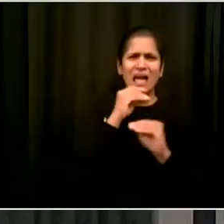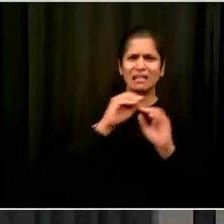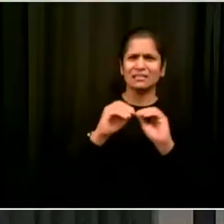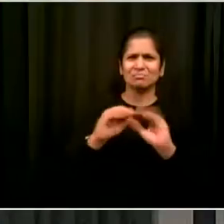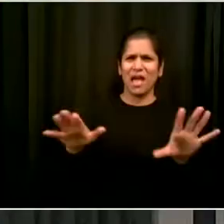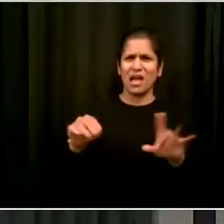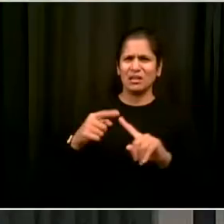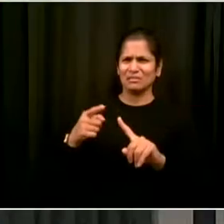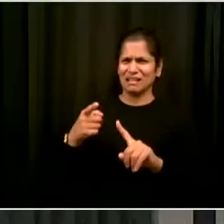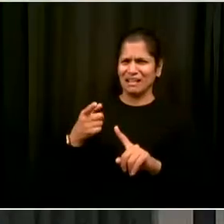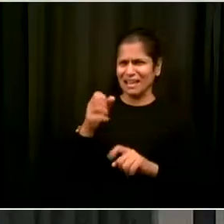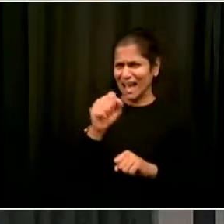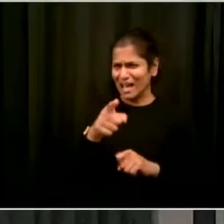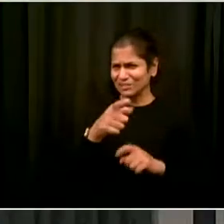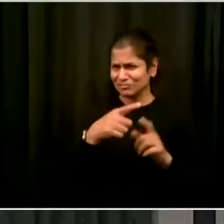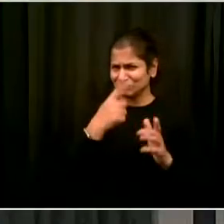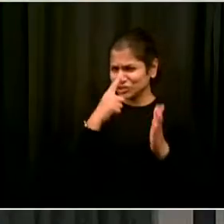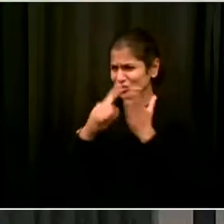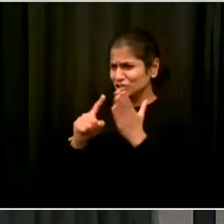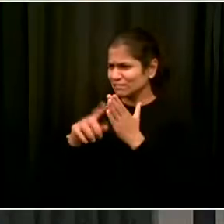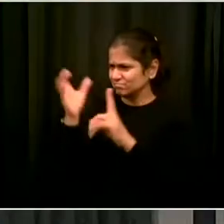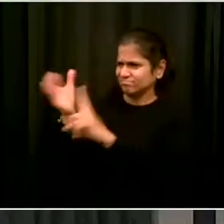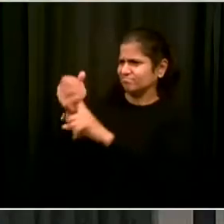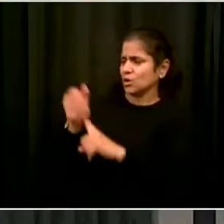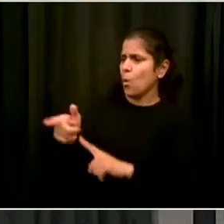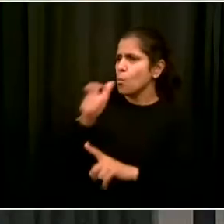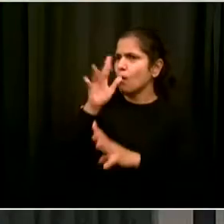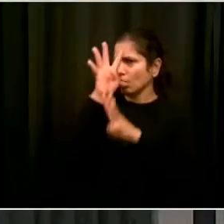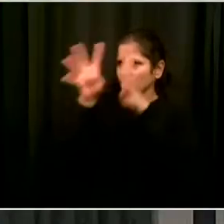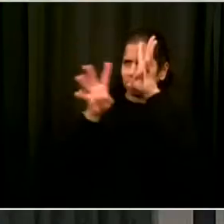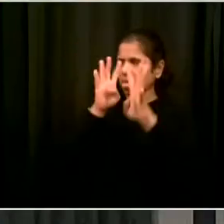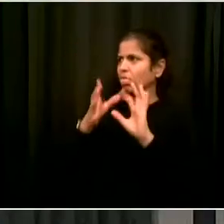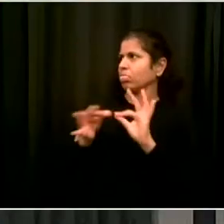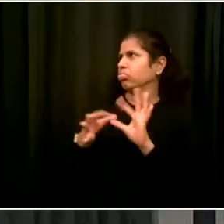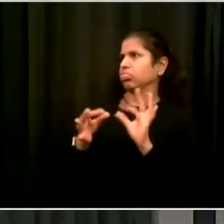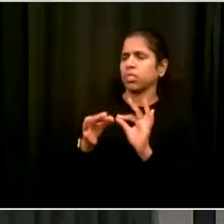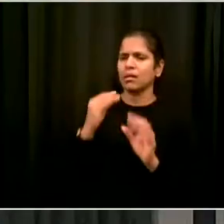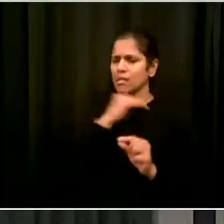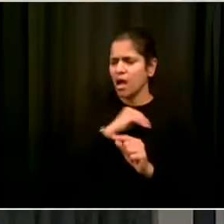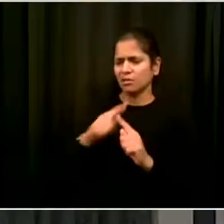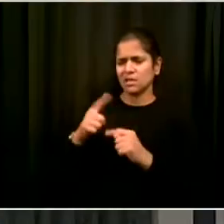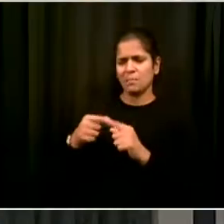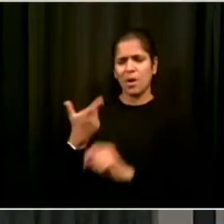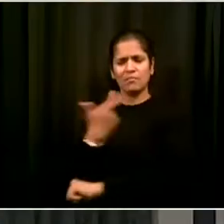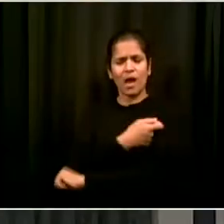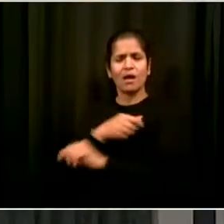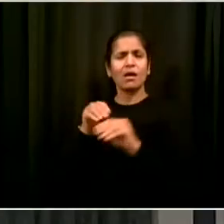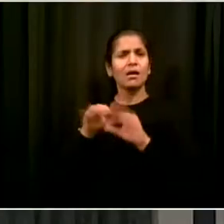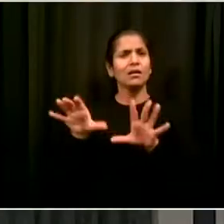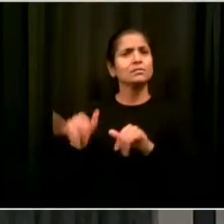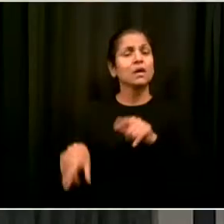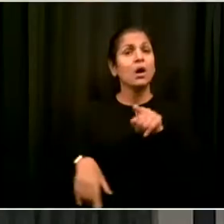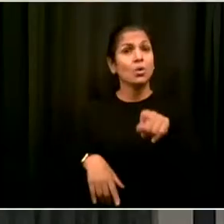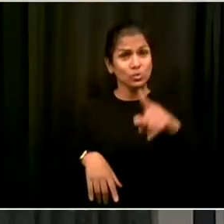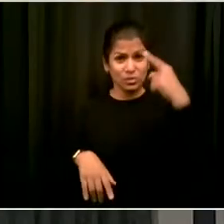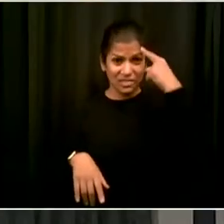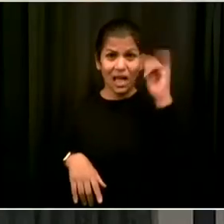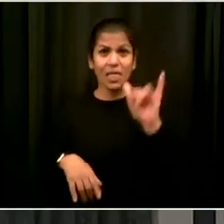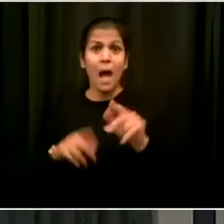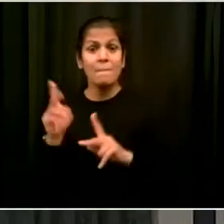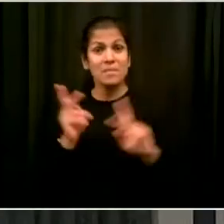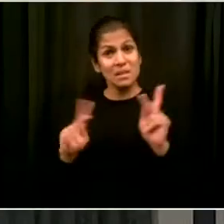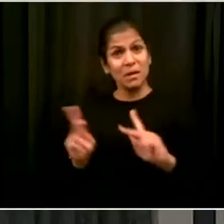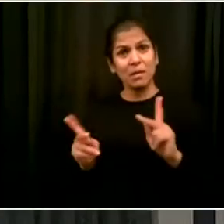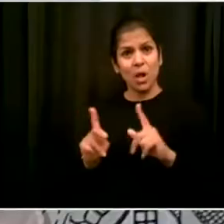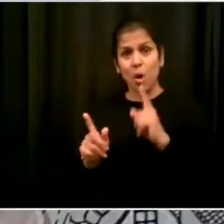kind of an intentional spread of misinformation, or just something that organically happens due to kind of years of distrust?